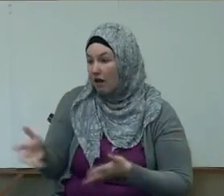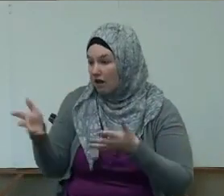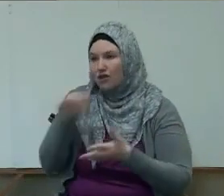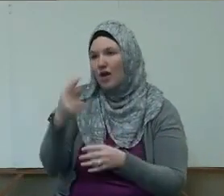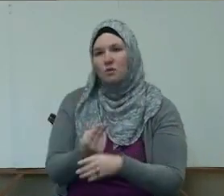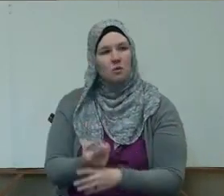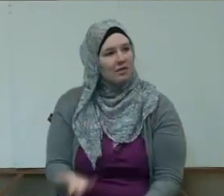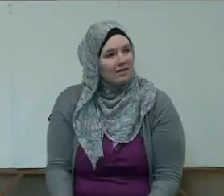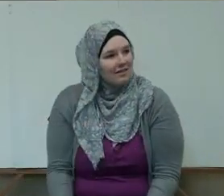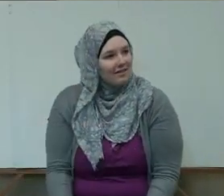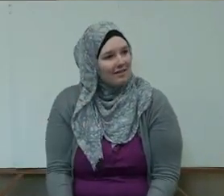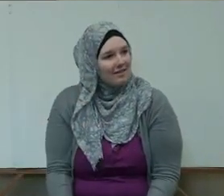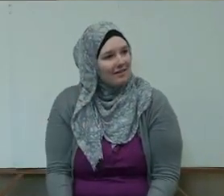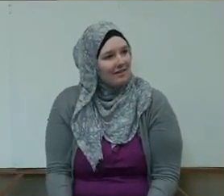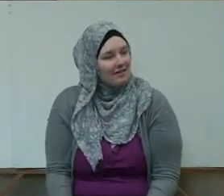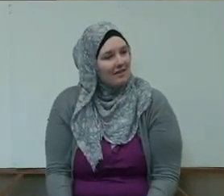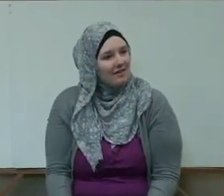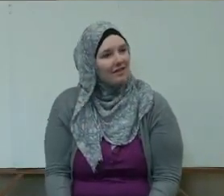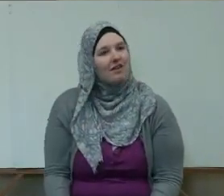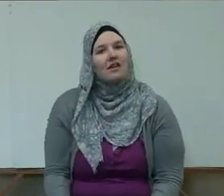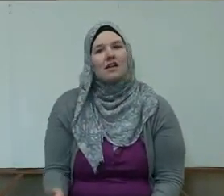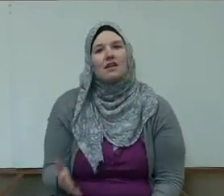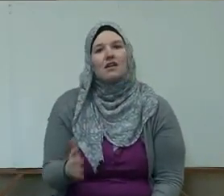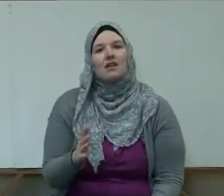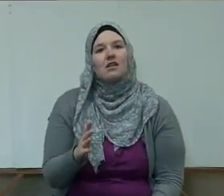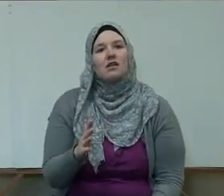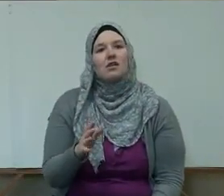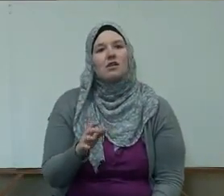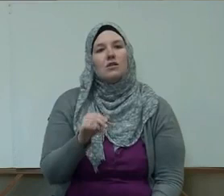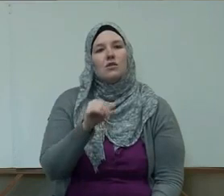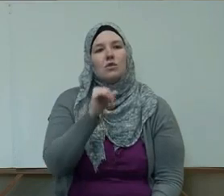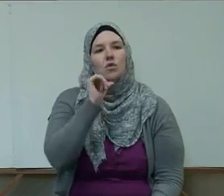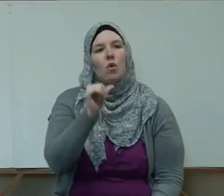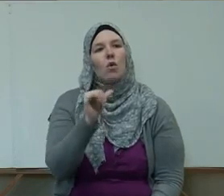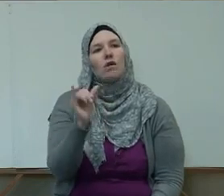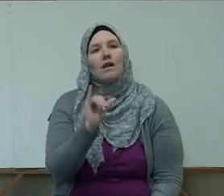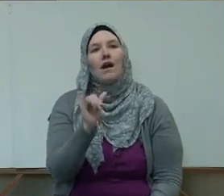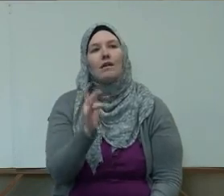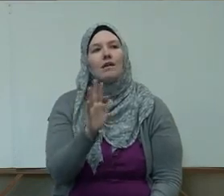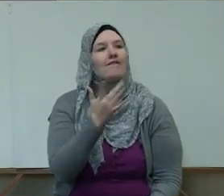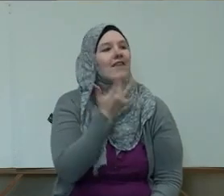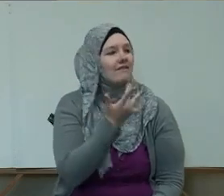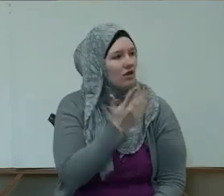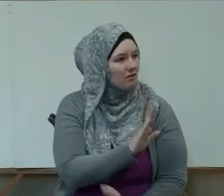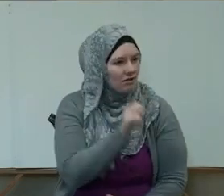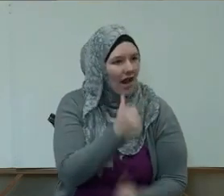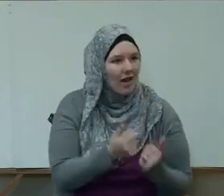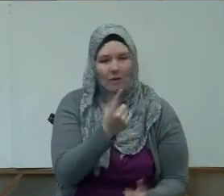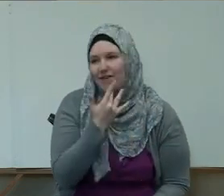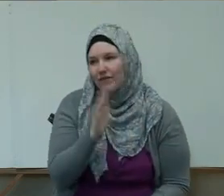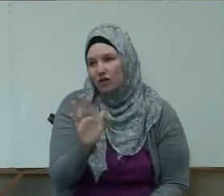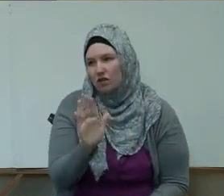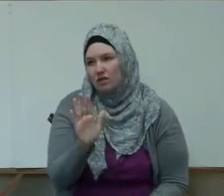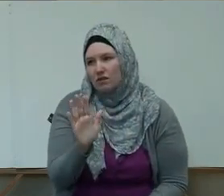Do not do any man. Don't make it like a favor. You're not doing anybody a favor